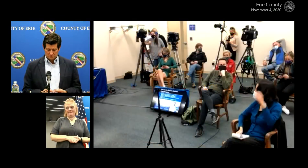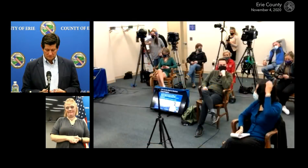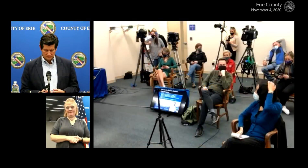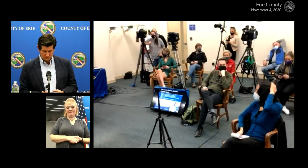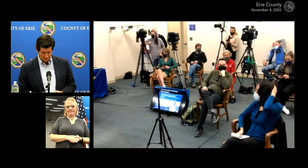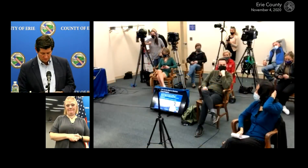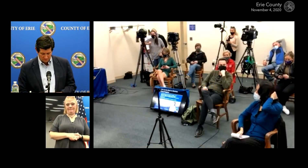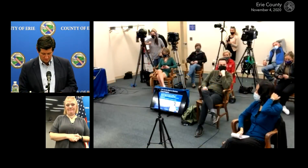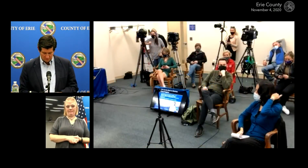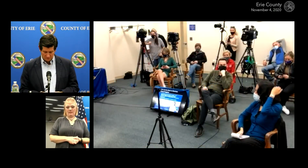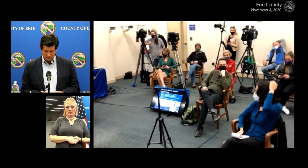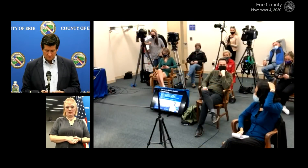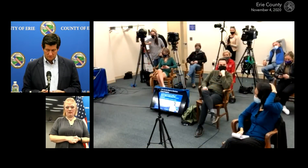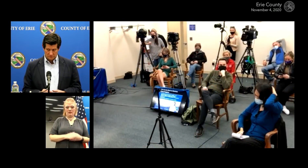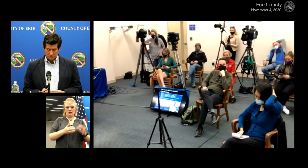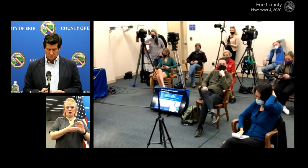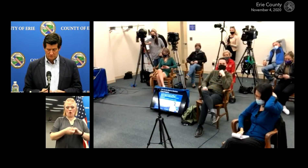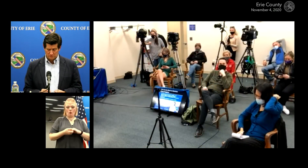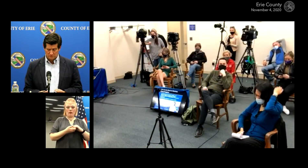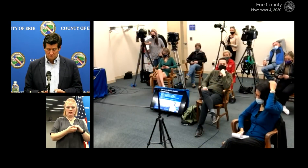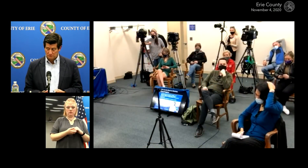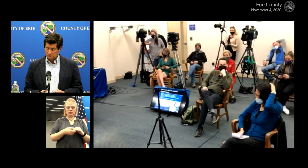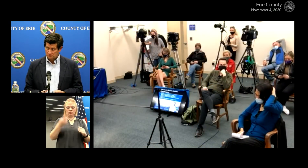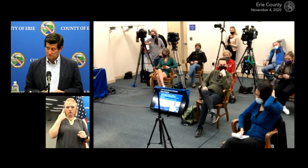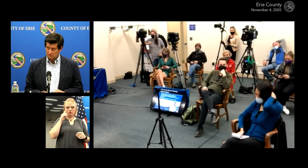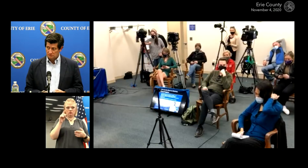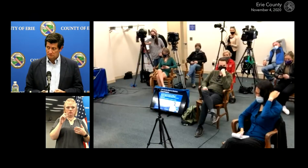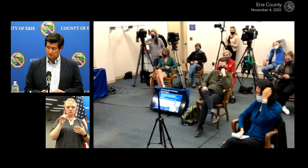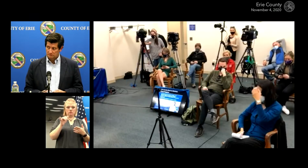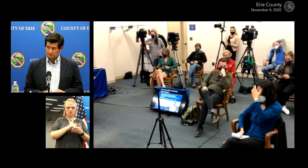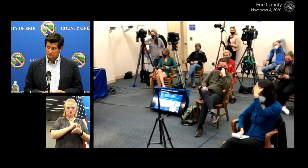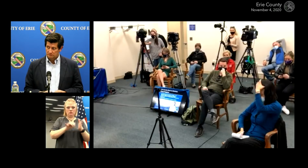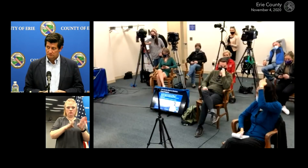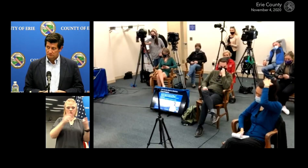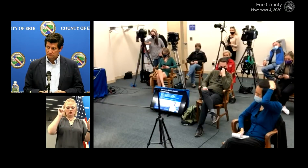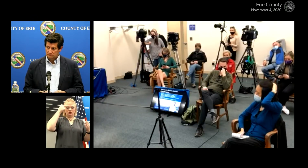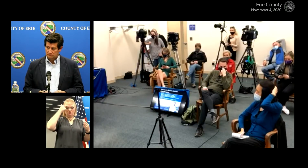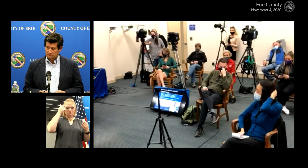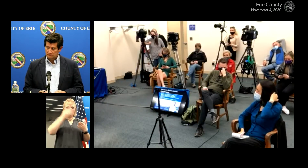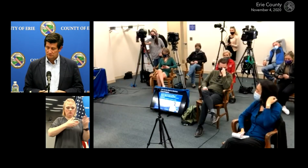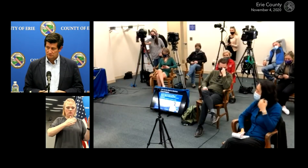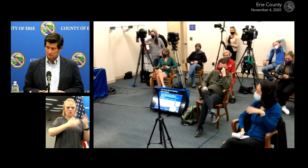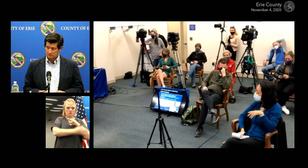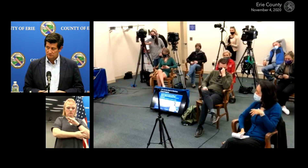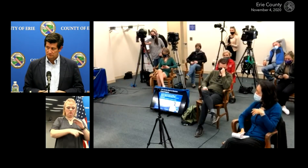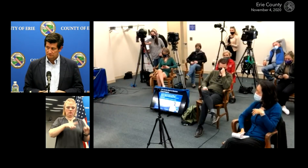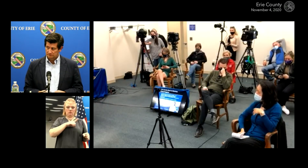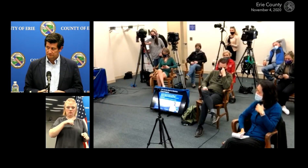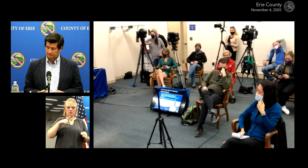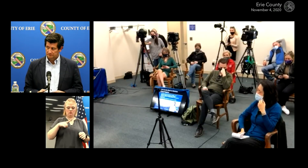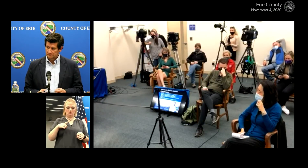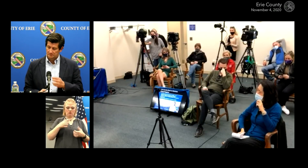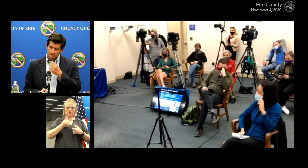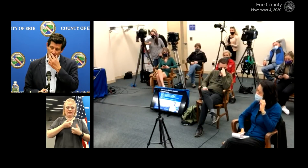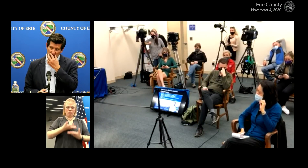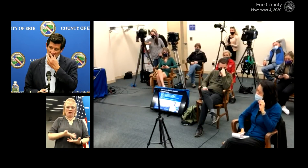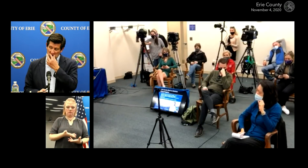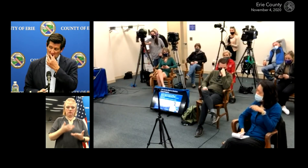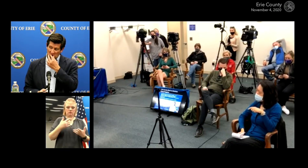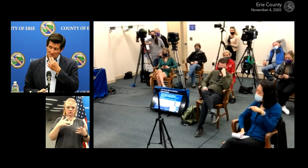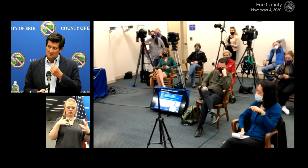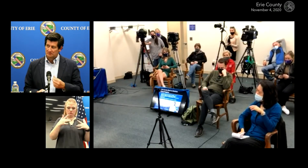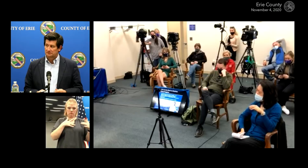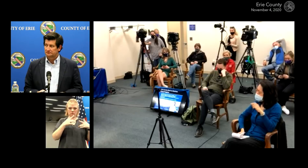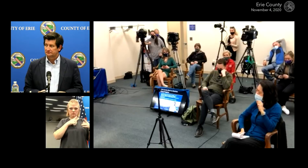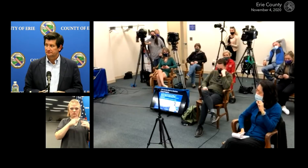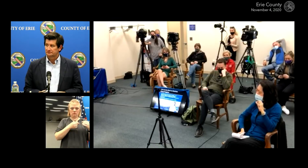The coalition for the New York Coalition for Open Government, as well as some county legislators, have expressed concerns about the